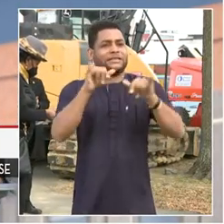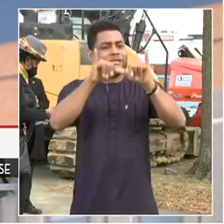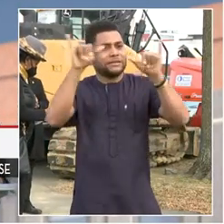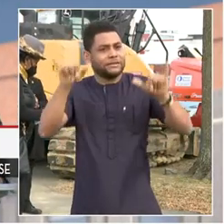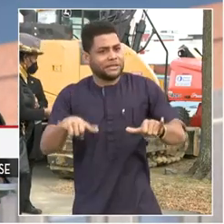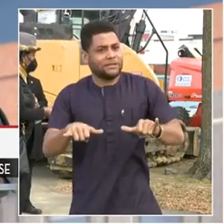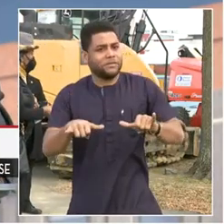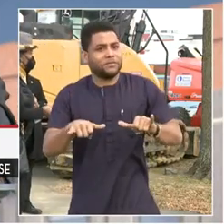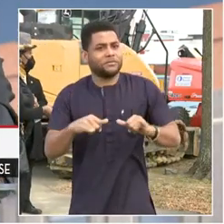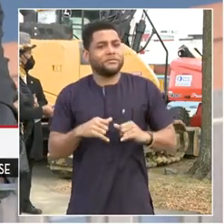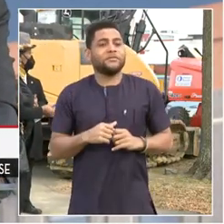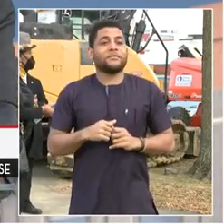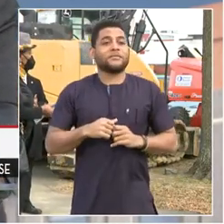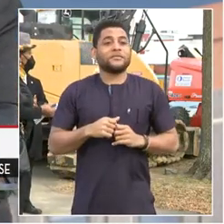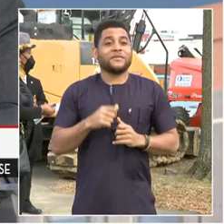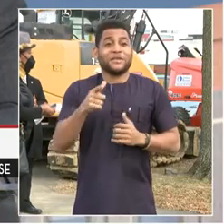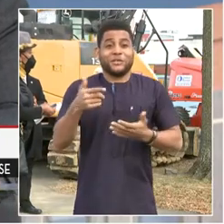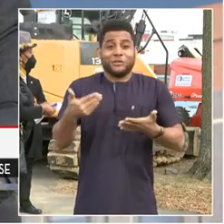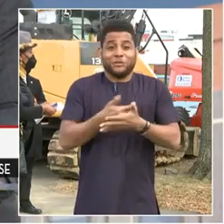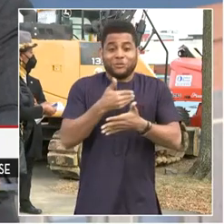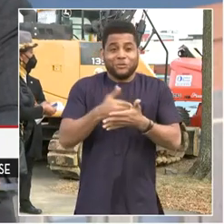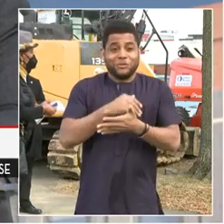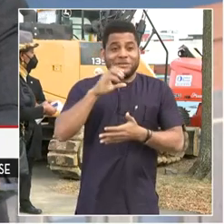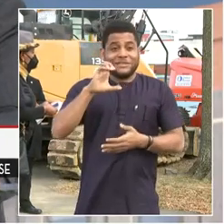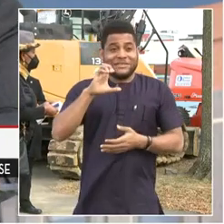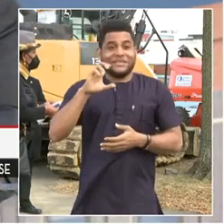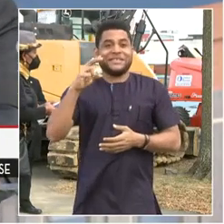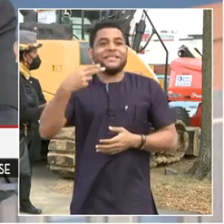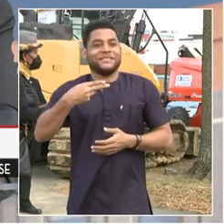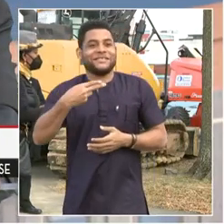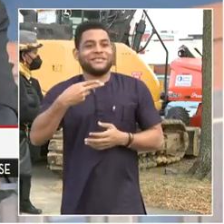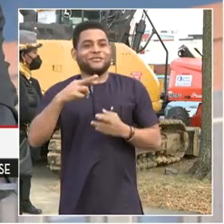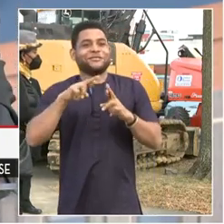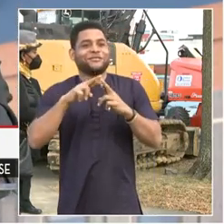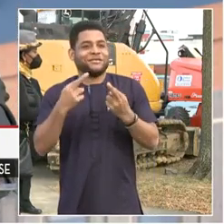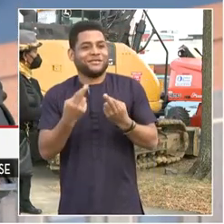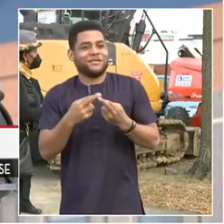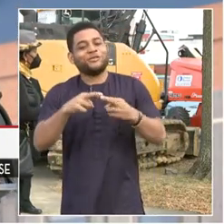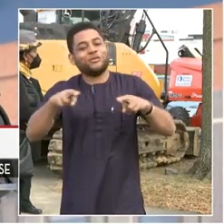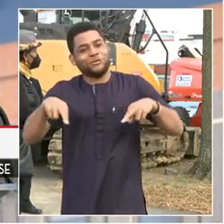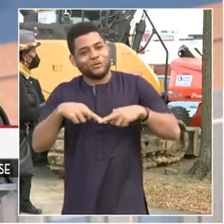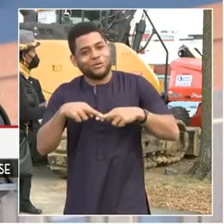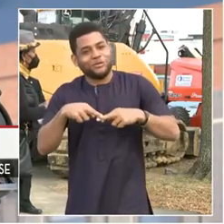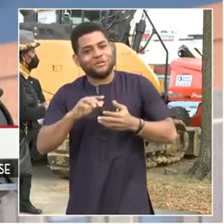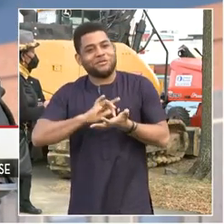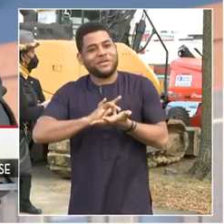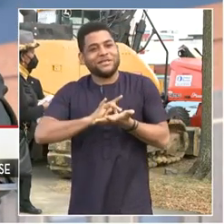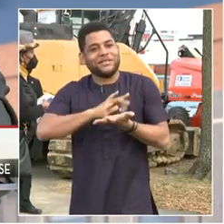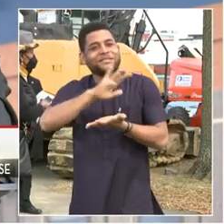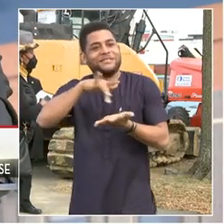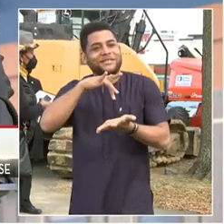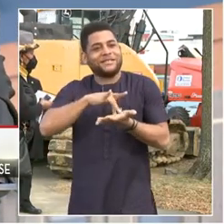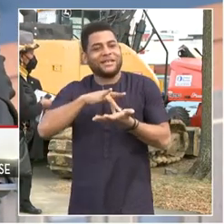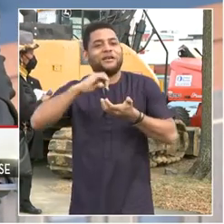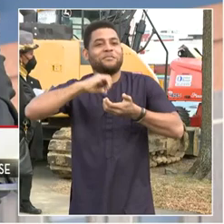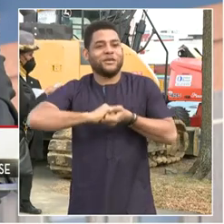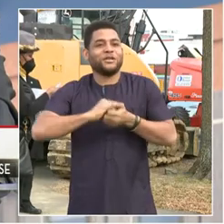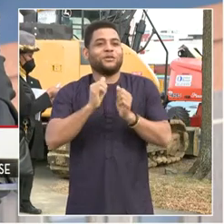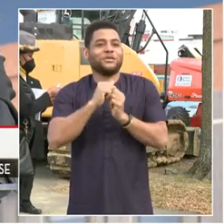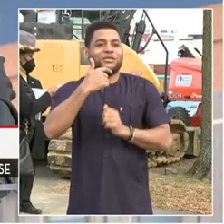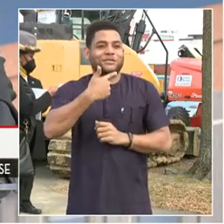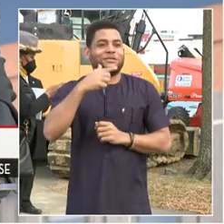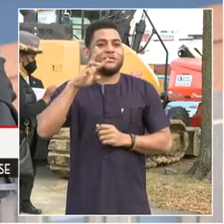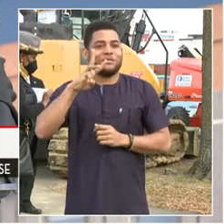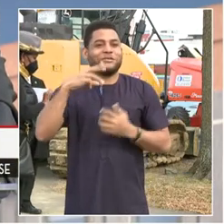new Cedar Hill Regional Medical Center, the GW Health, is one of the best